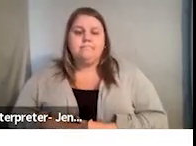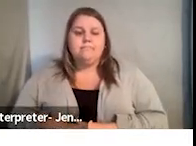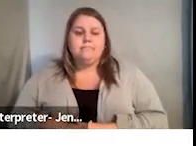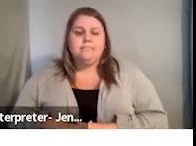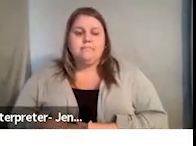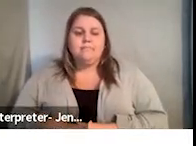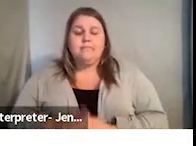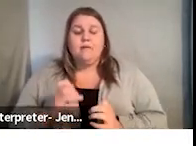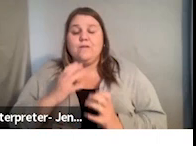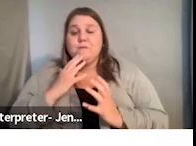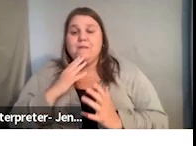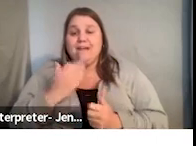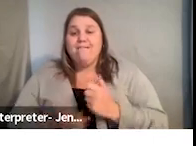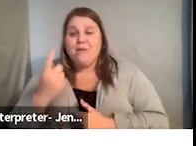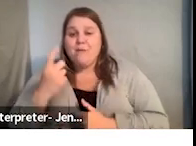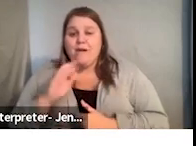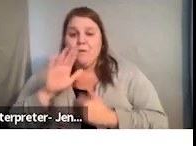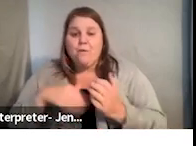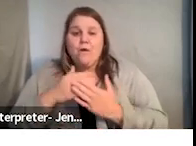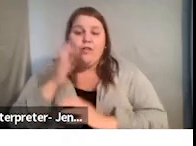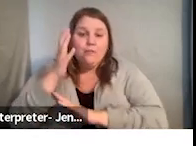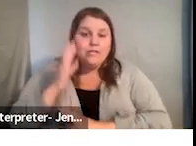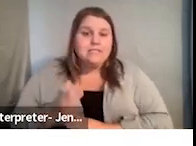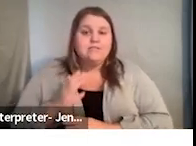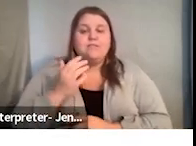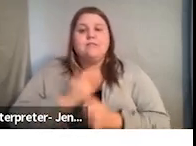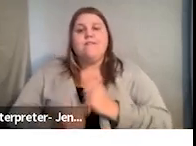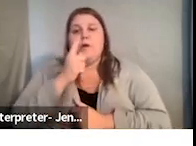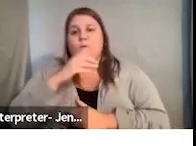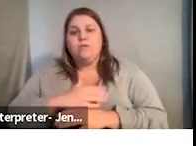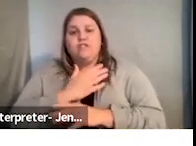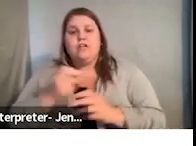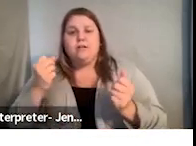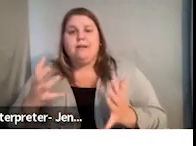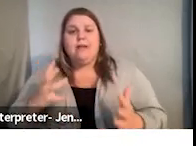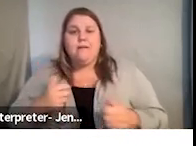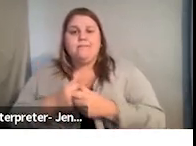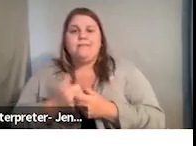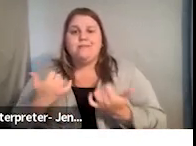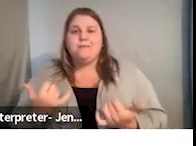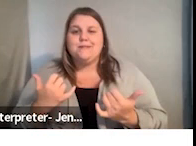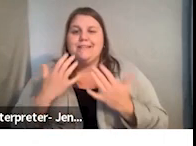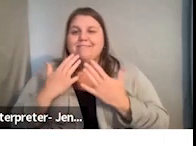And I want to thank everybody, all of our presenters and everybody for sharing so many great updates today.